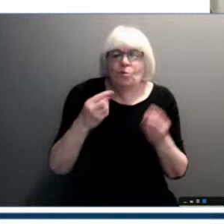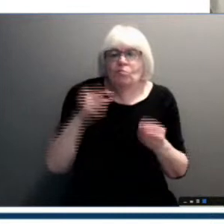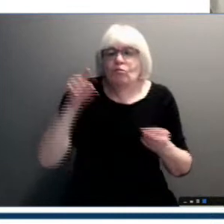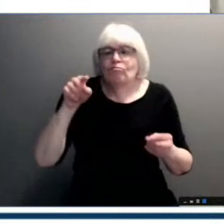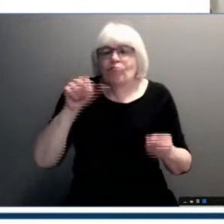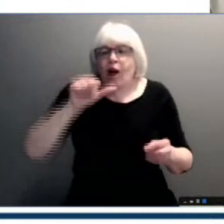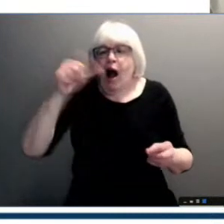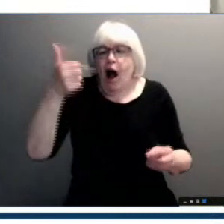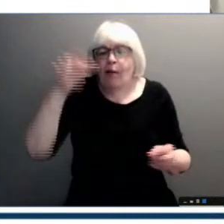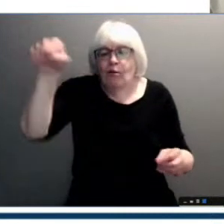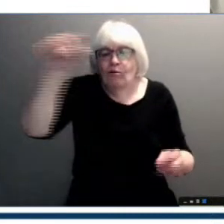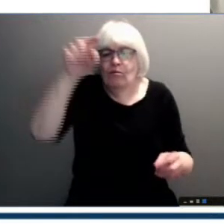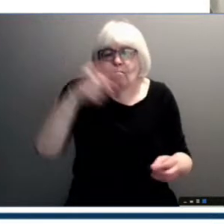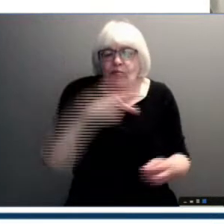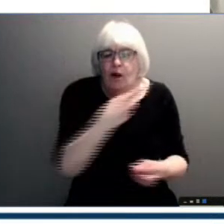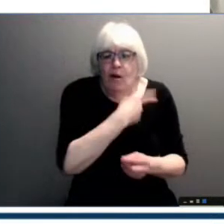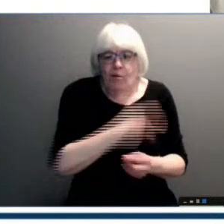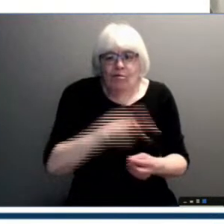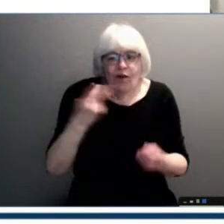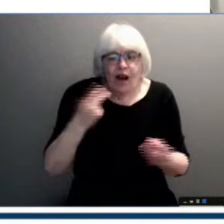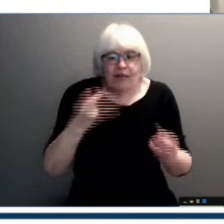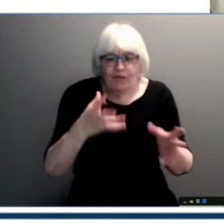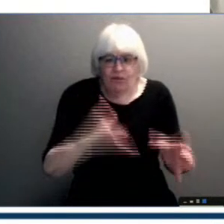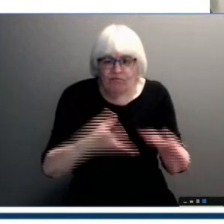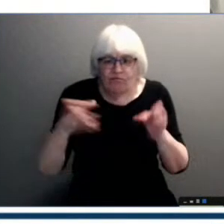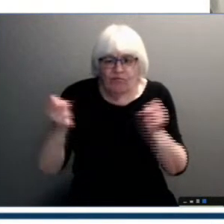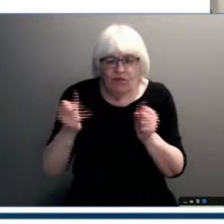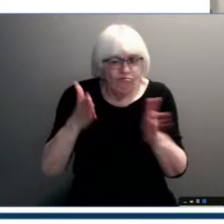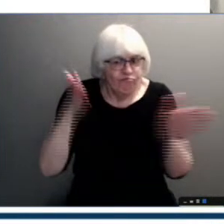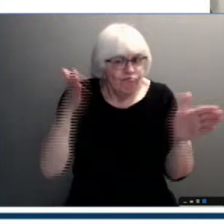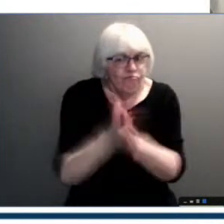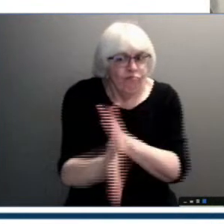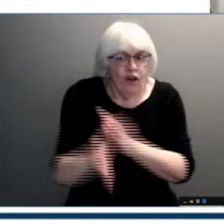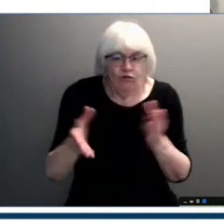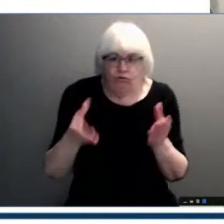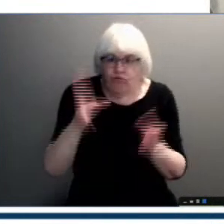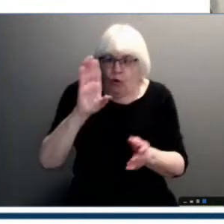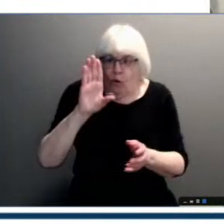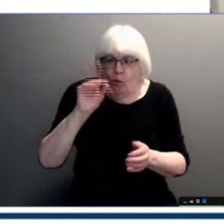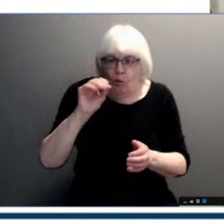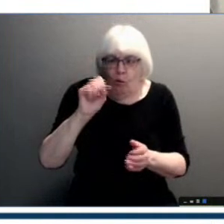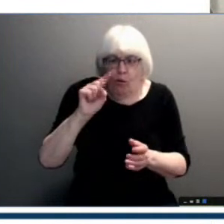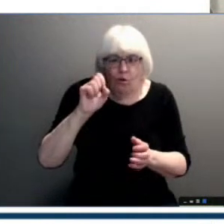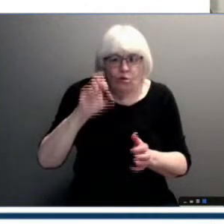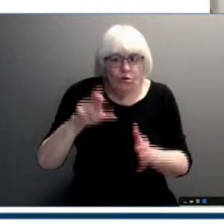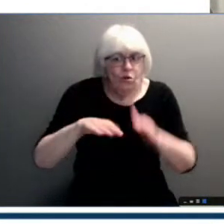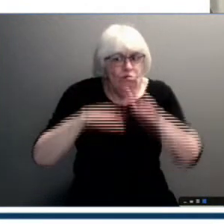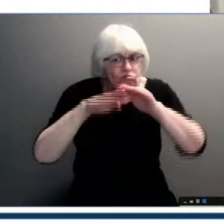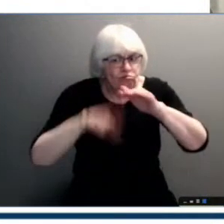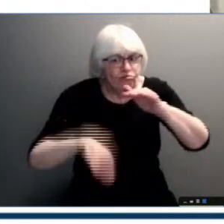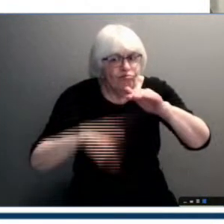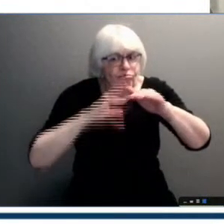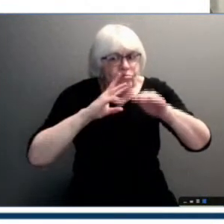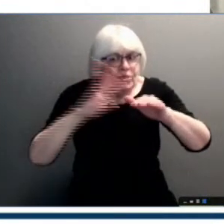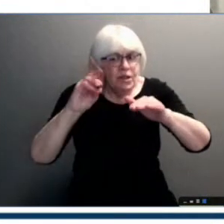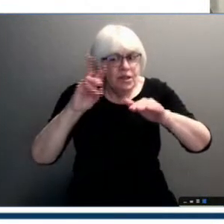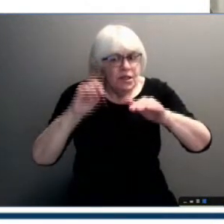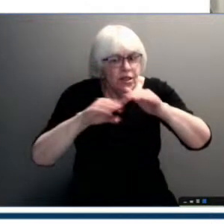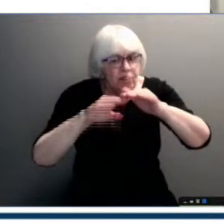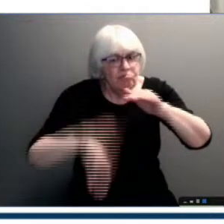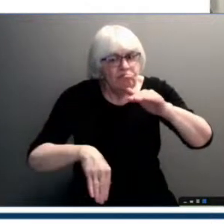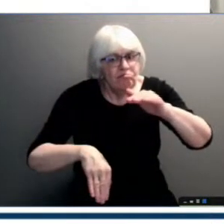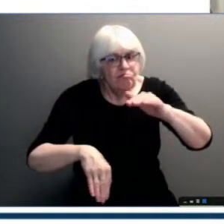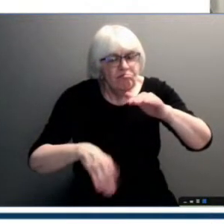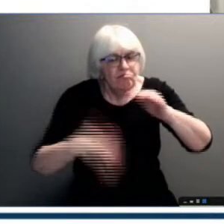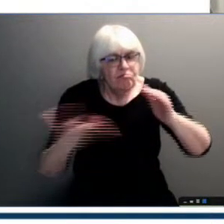those under the age of 60 and boosters for those for young people. So how do you